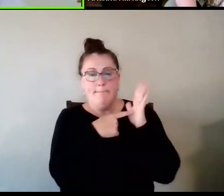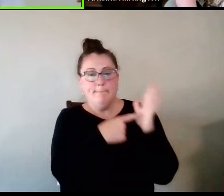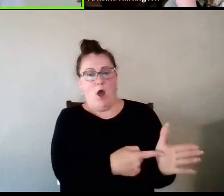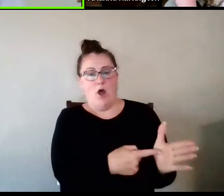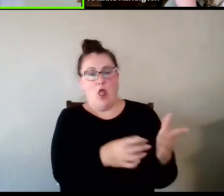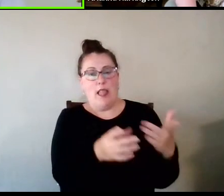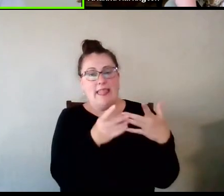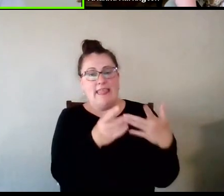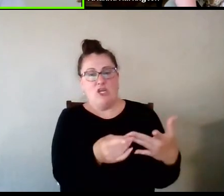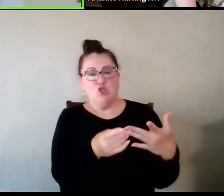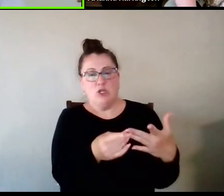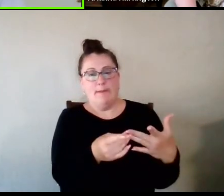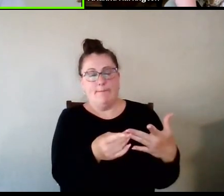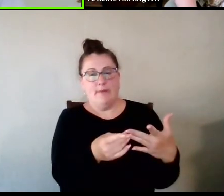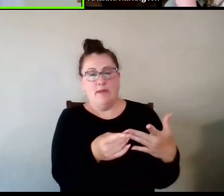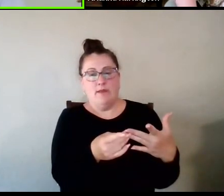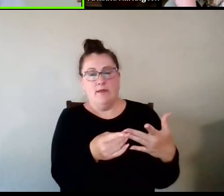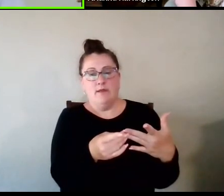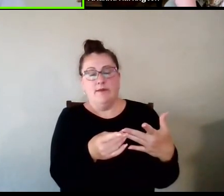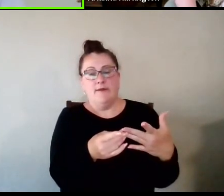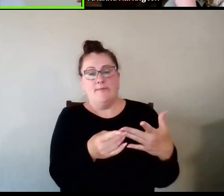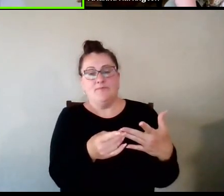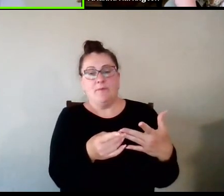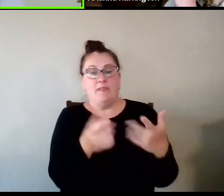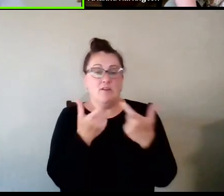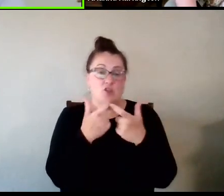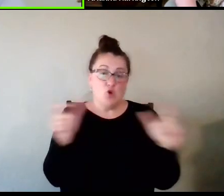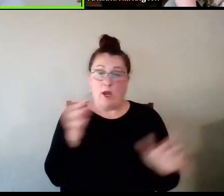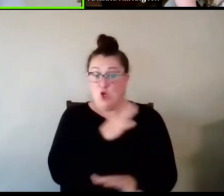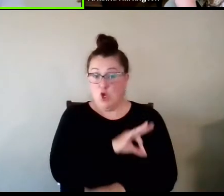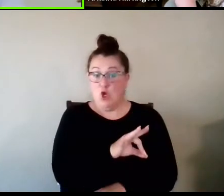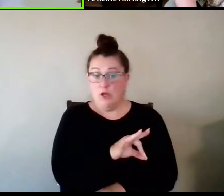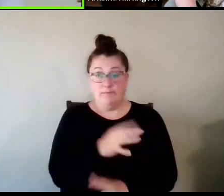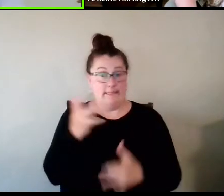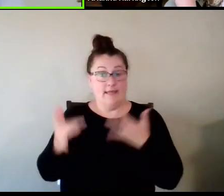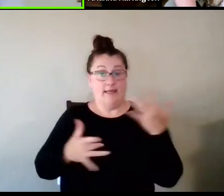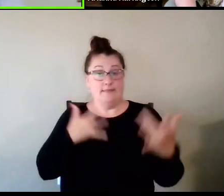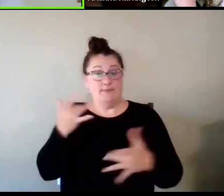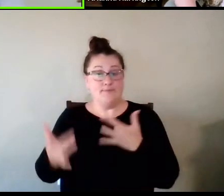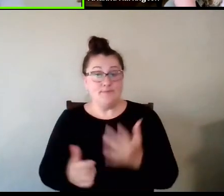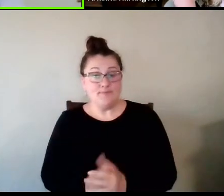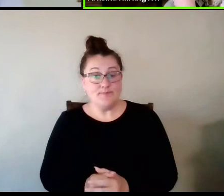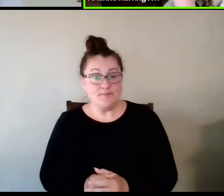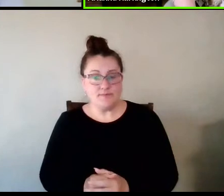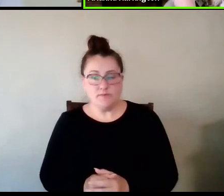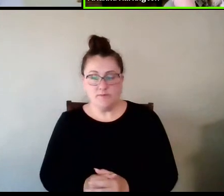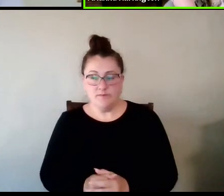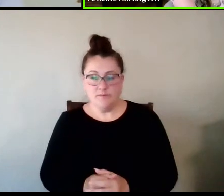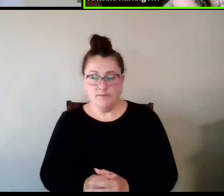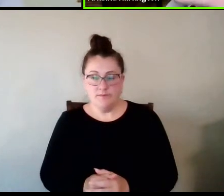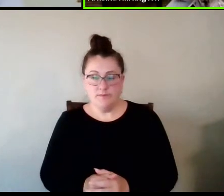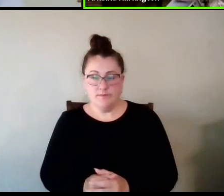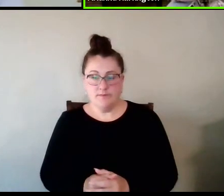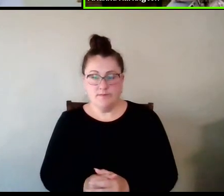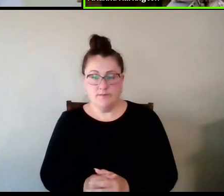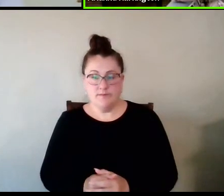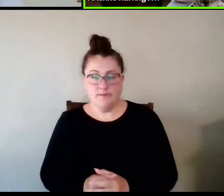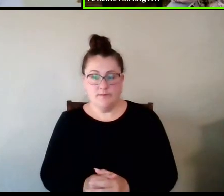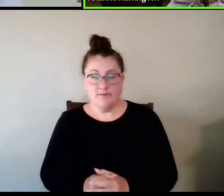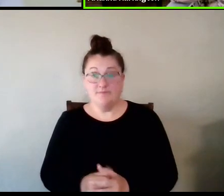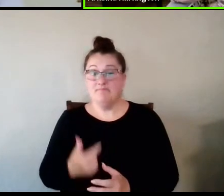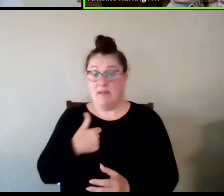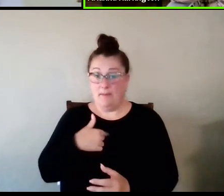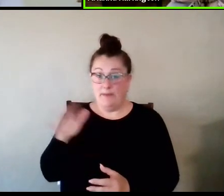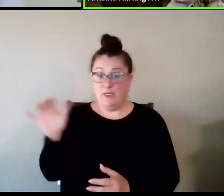leadership for the greater good. So I'm excited about it. And so am I,